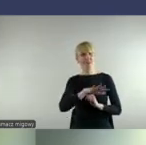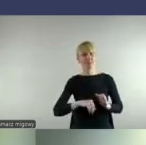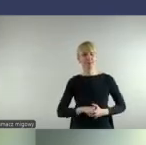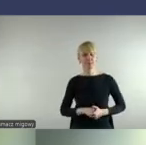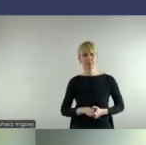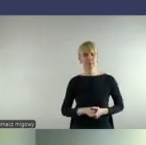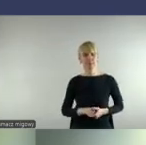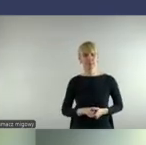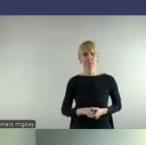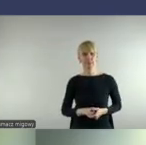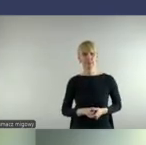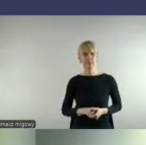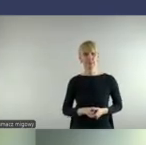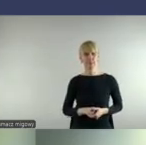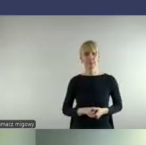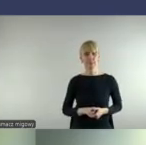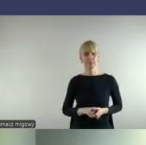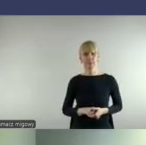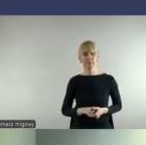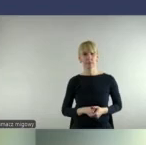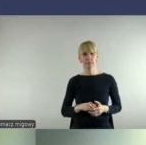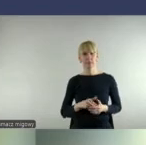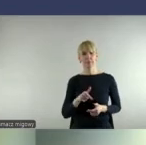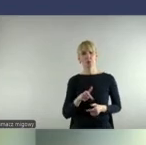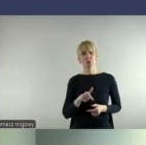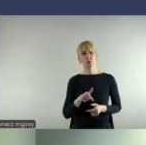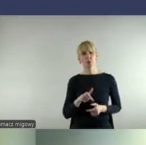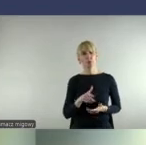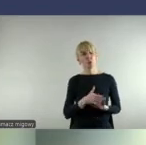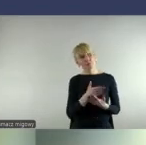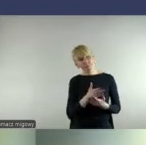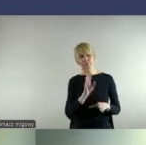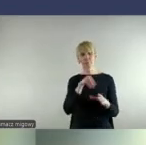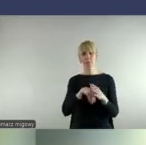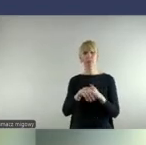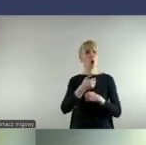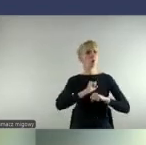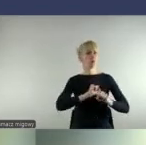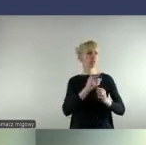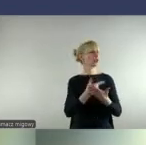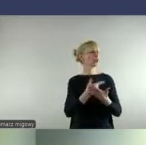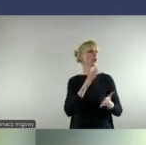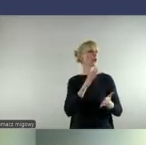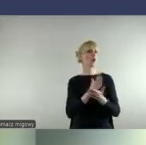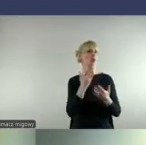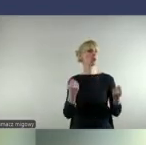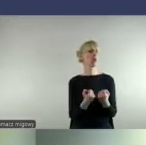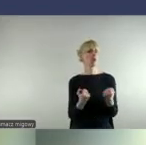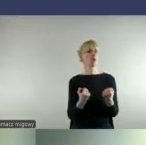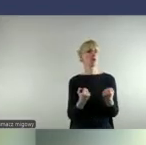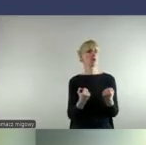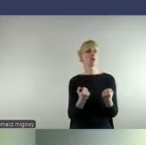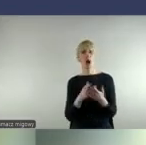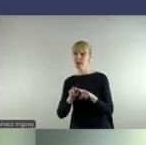is an agreement on is that resilience isn't just about the response to crisis. It's also about the preparation and